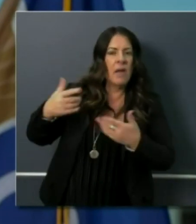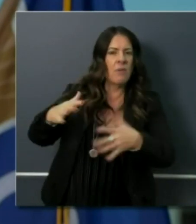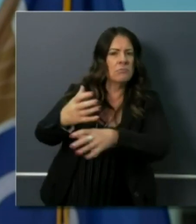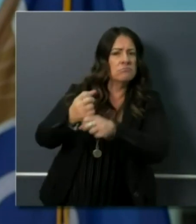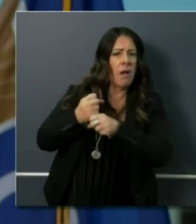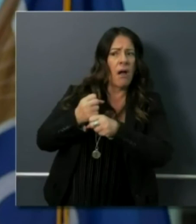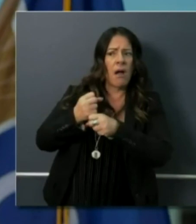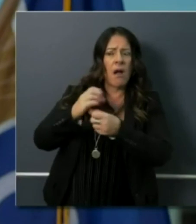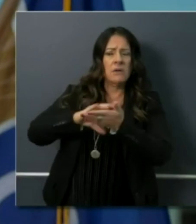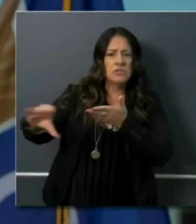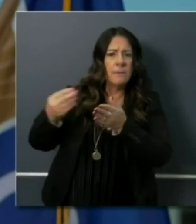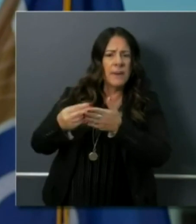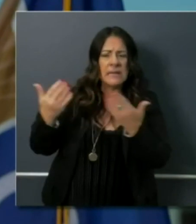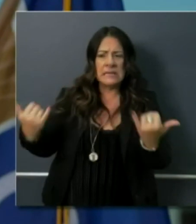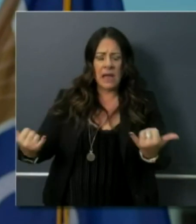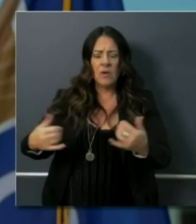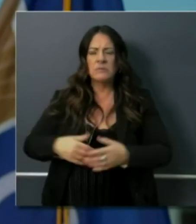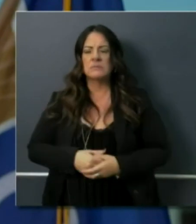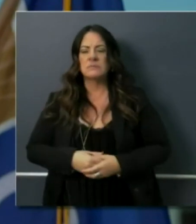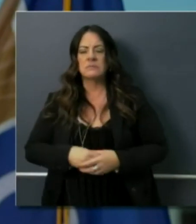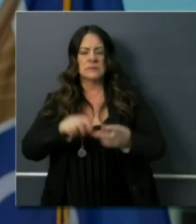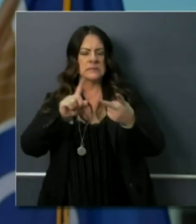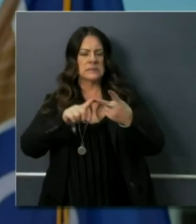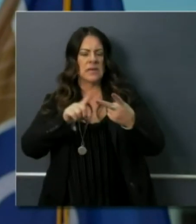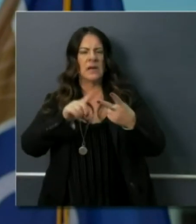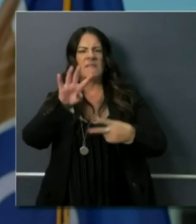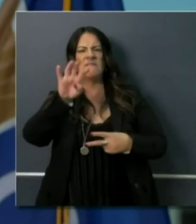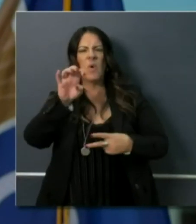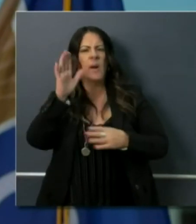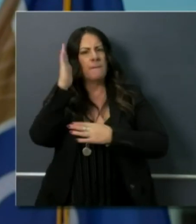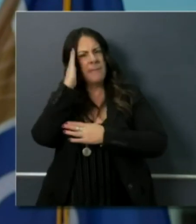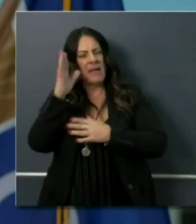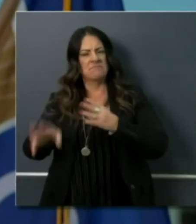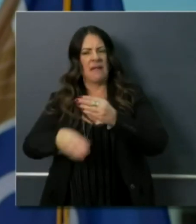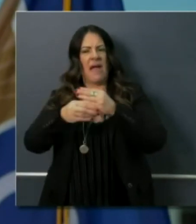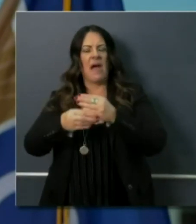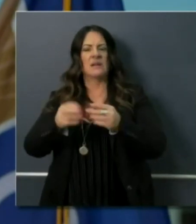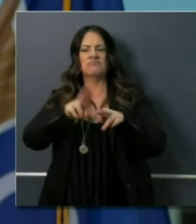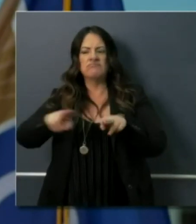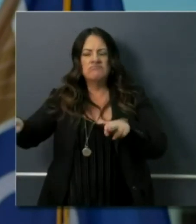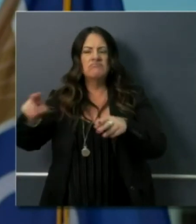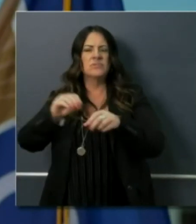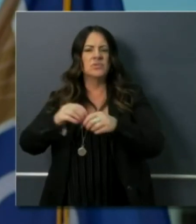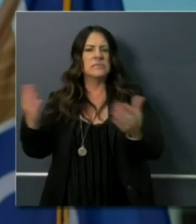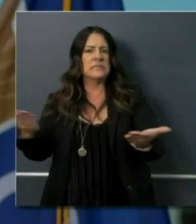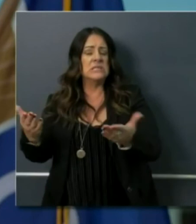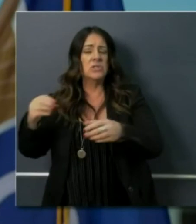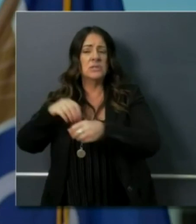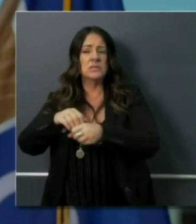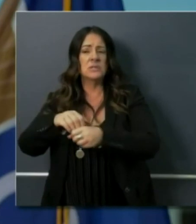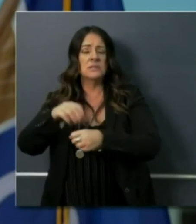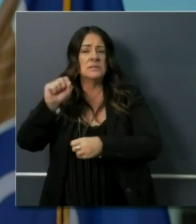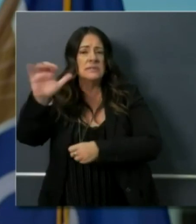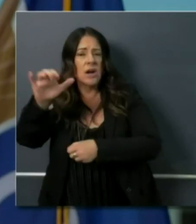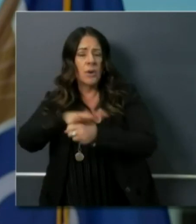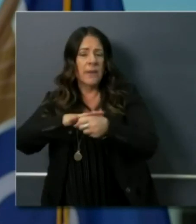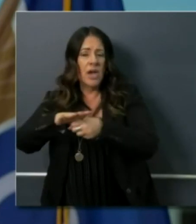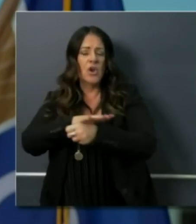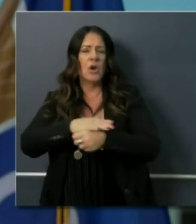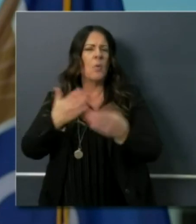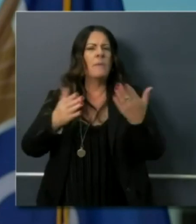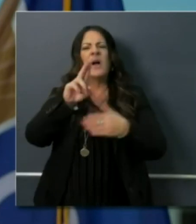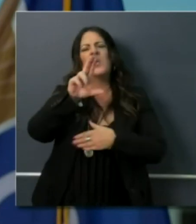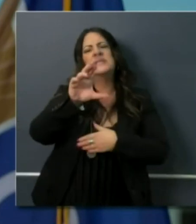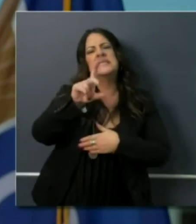We're only aware of about the 400 beds in the Sacramento area that have been added. When it comes to our hospital systems like UC Davis, Sutter, Dignity,